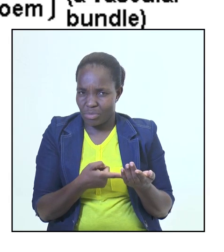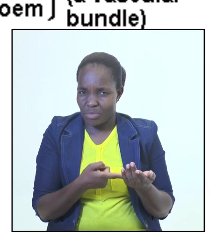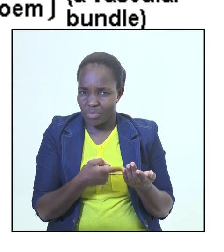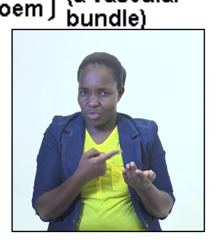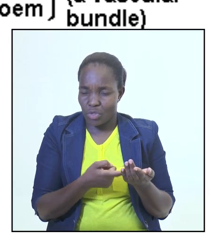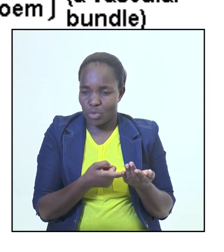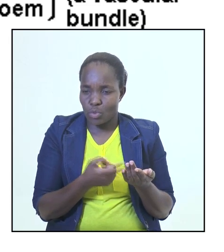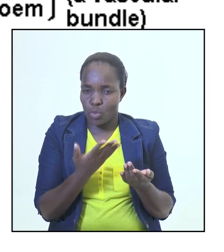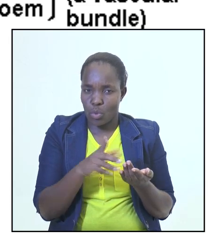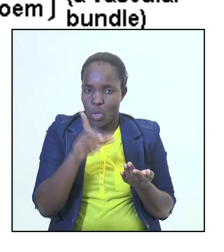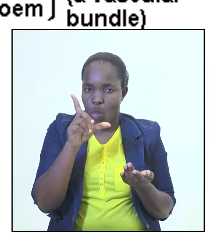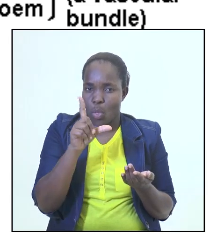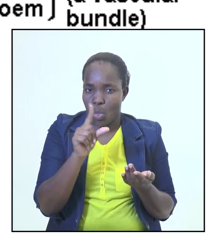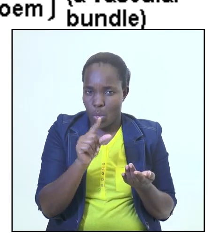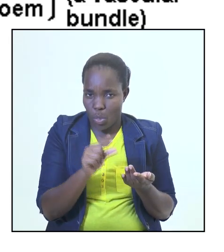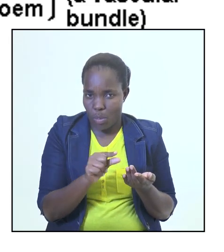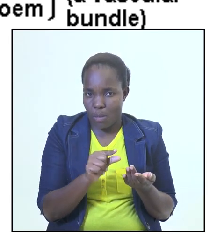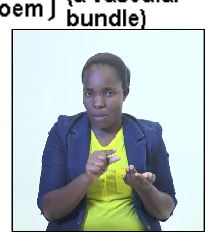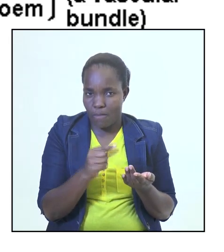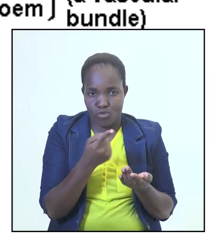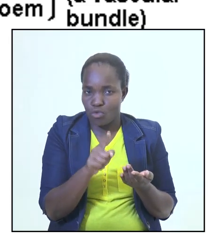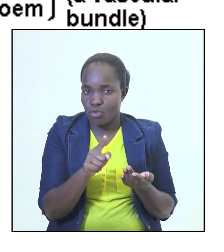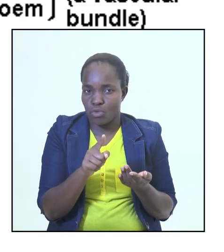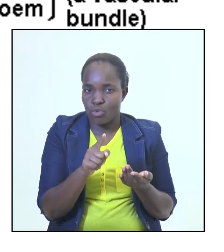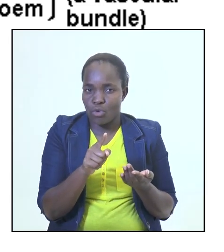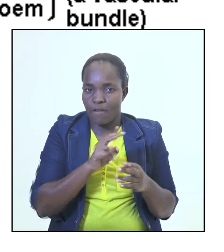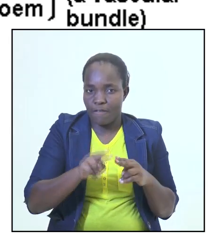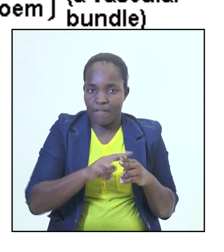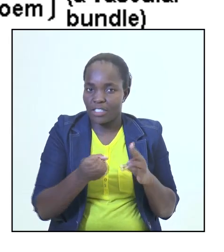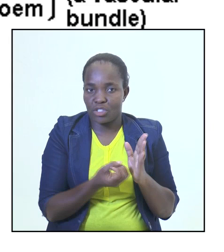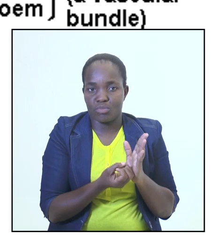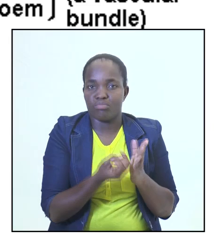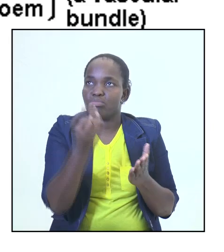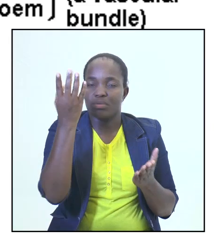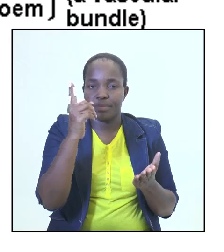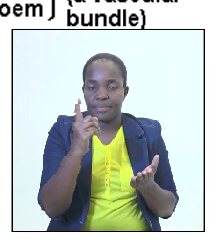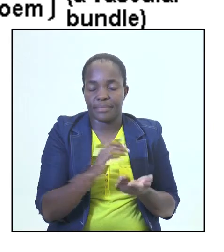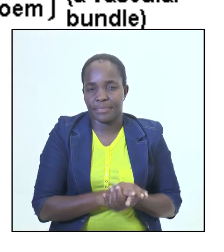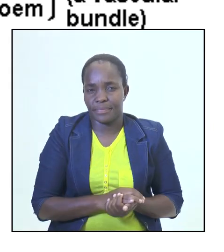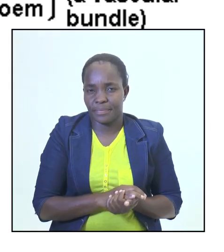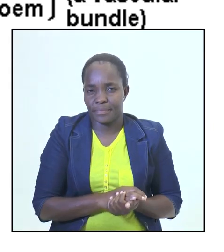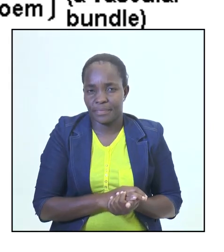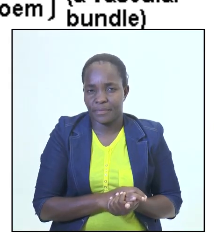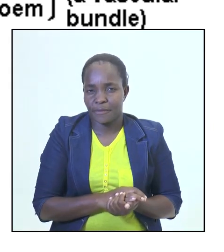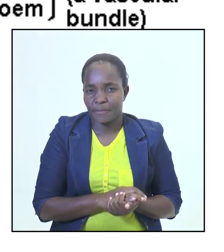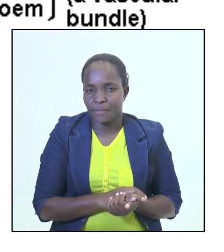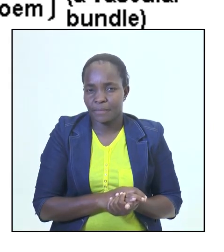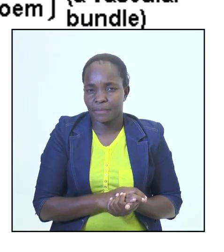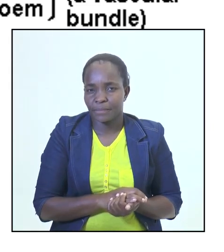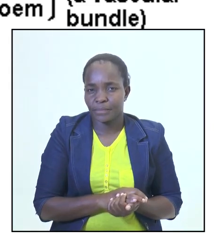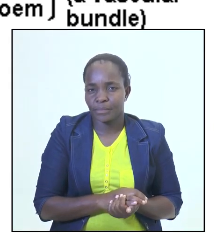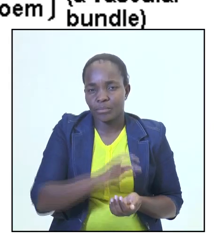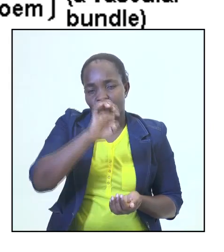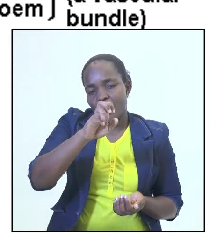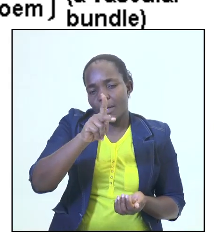reduces water evaporating from the leaf. Underneath the cuticle is the epidermis, a layer